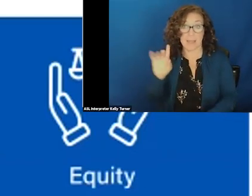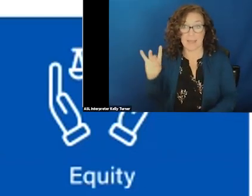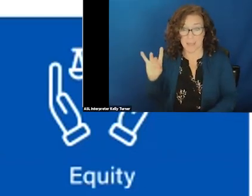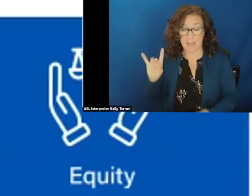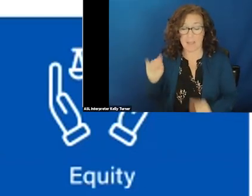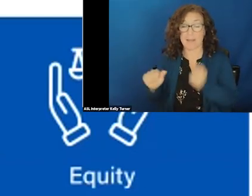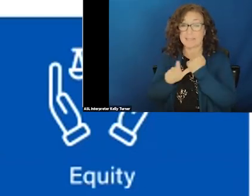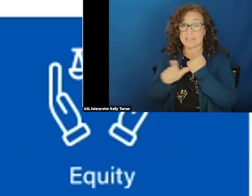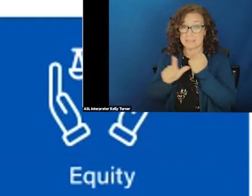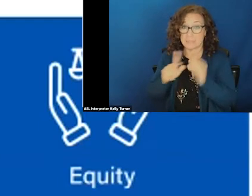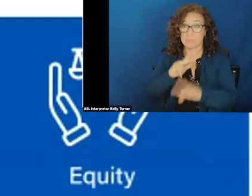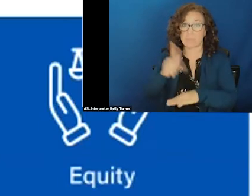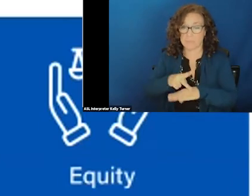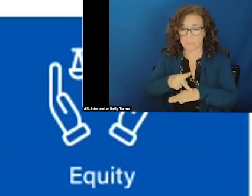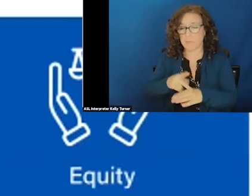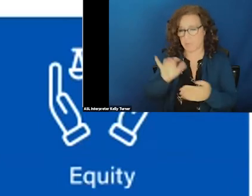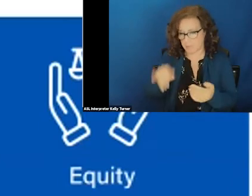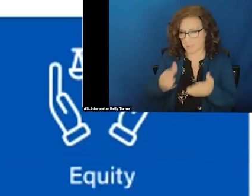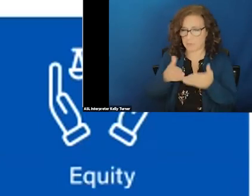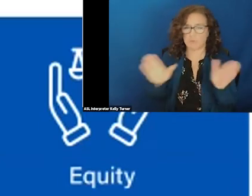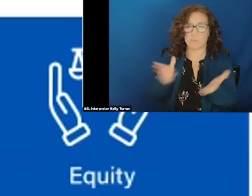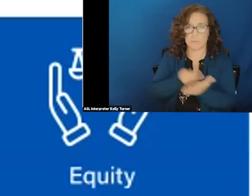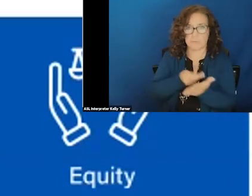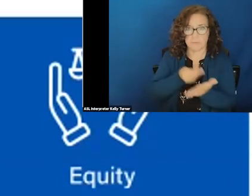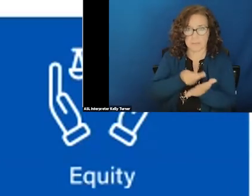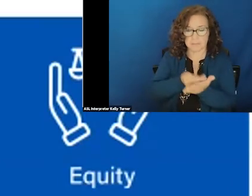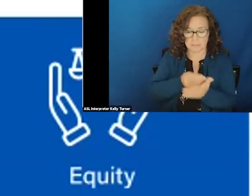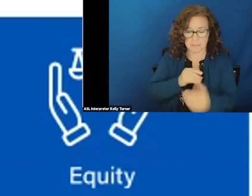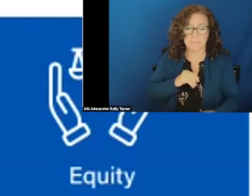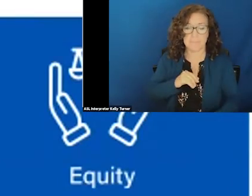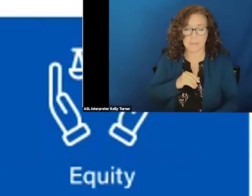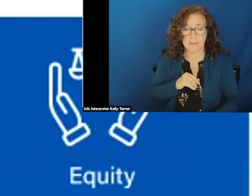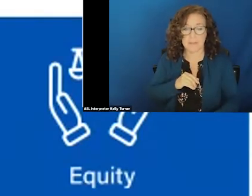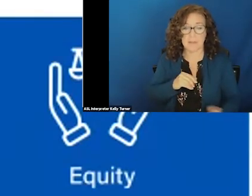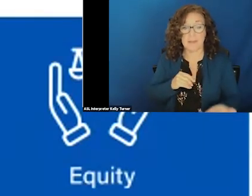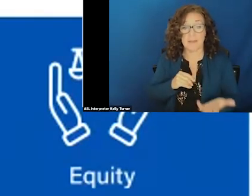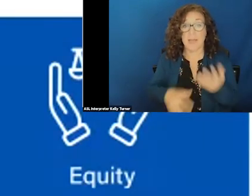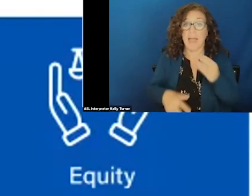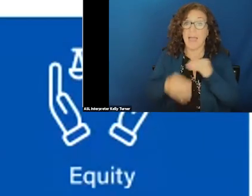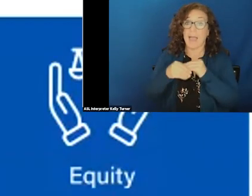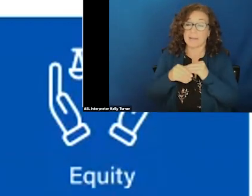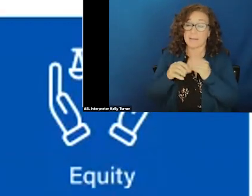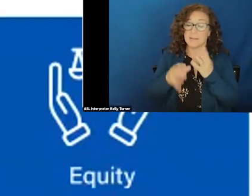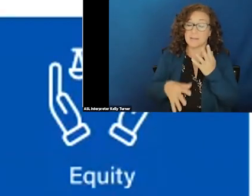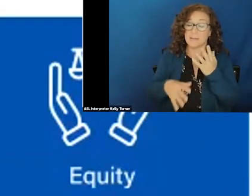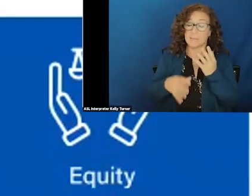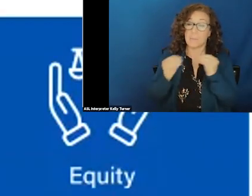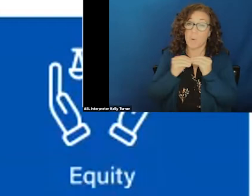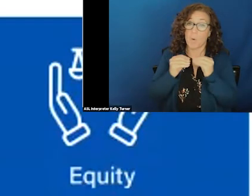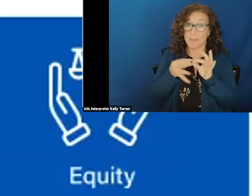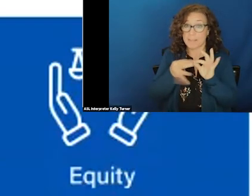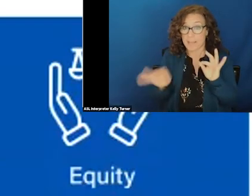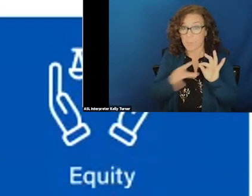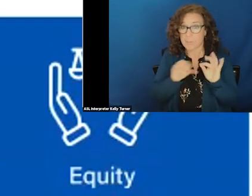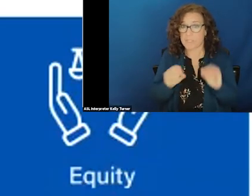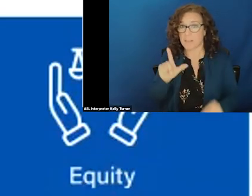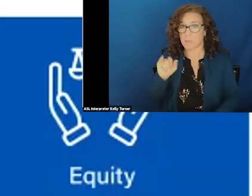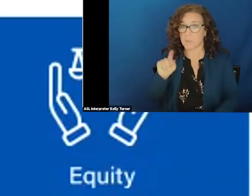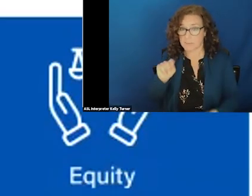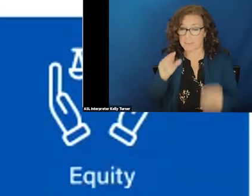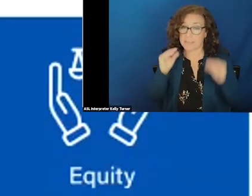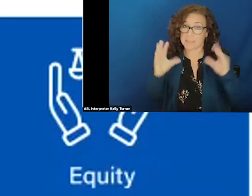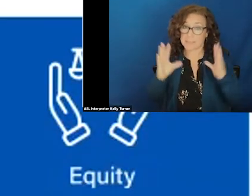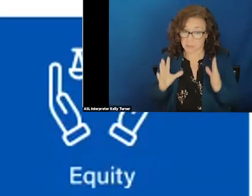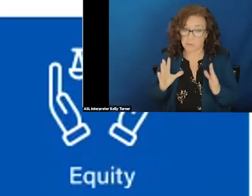and literacy teachers on special assignment through our federal and state emergency relief funds, and restructuring our secondary